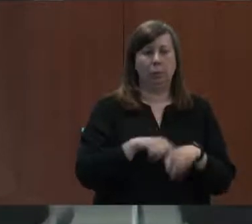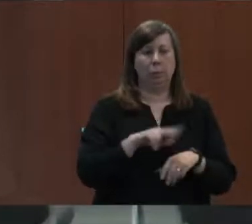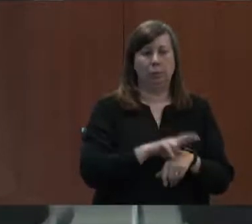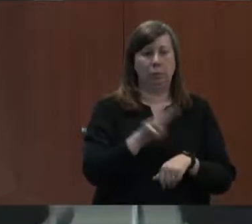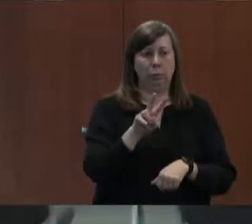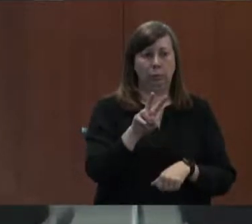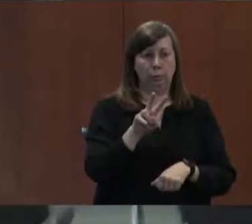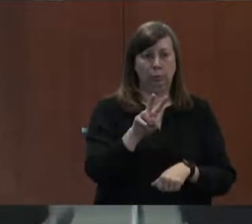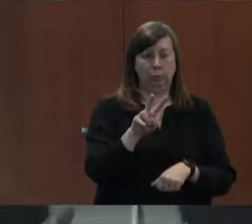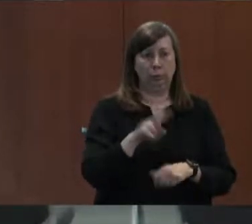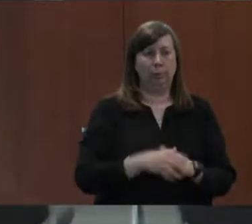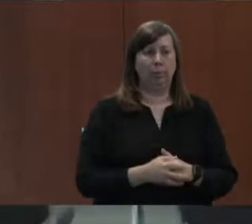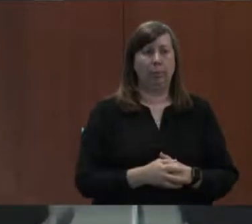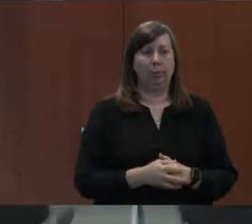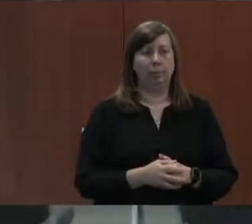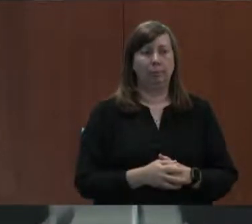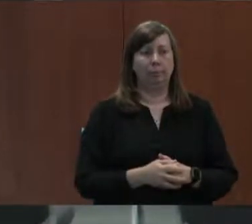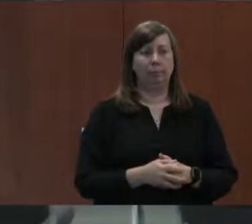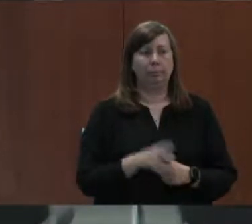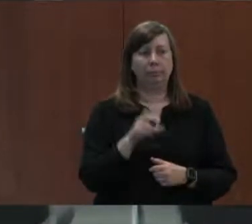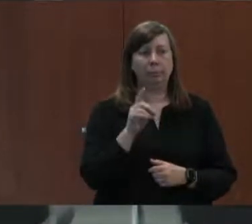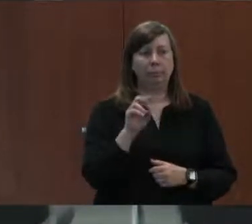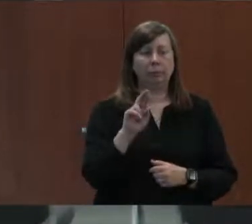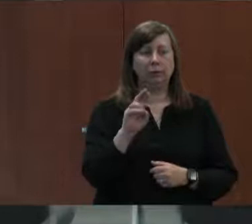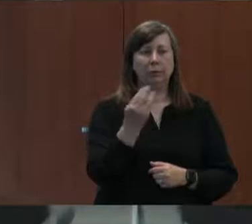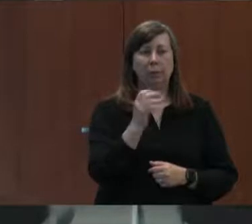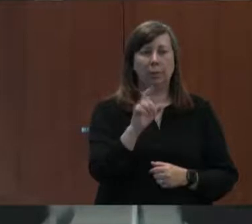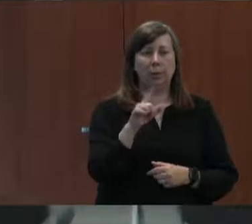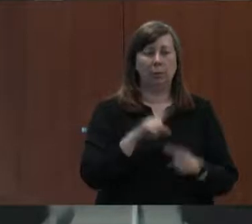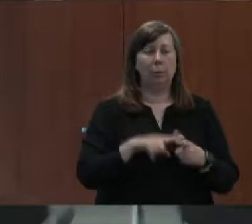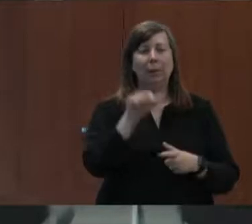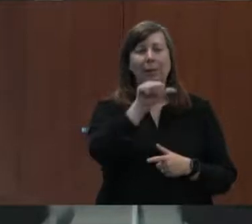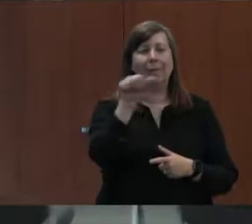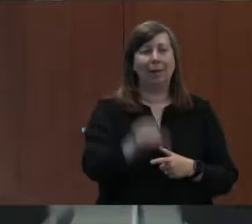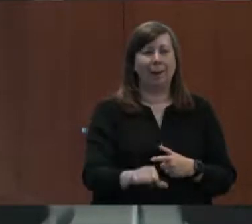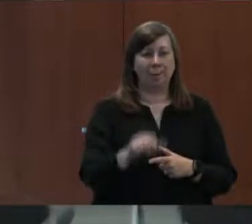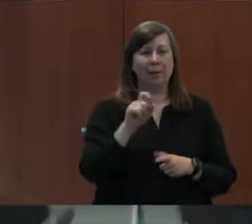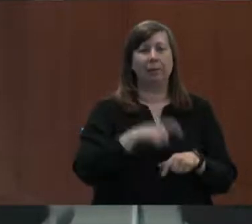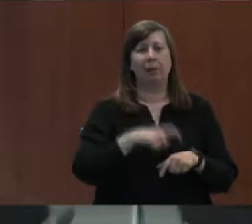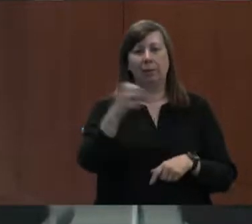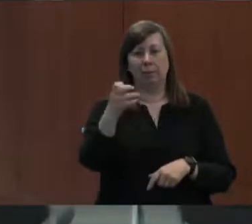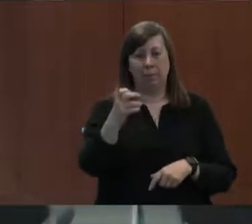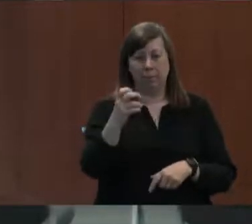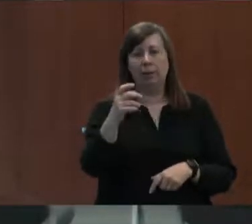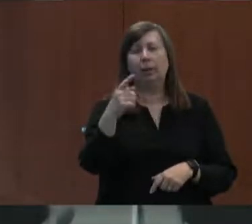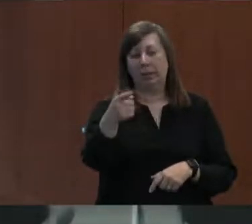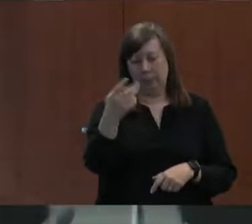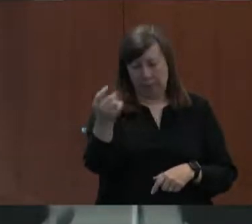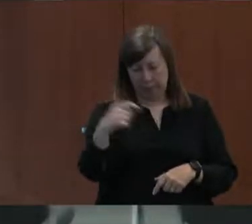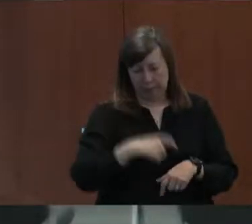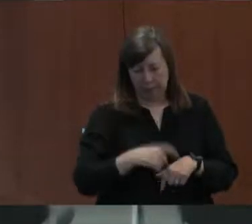p.m. Dr. Michael will be in Annapolis, and that'll give him time to get back.